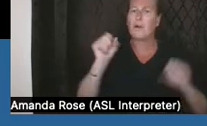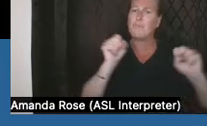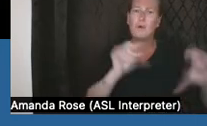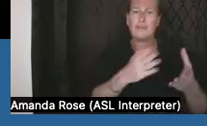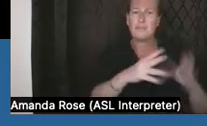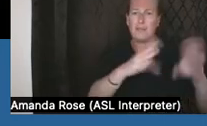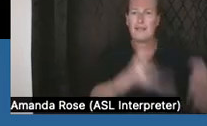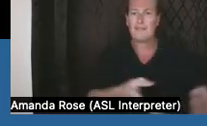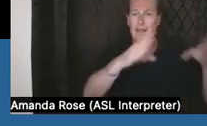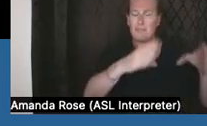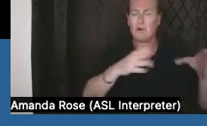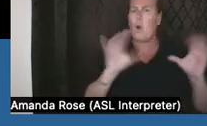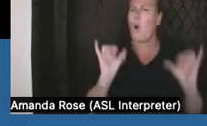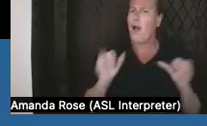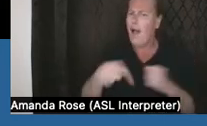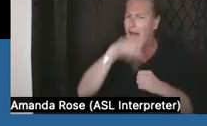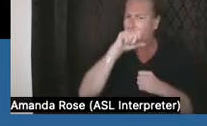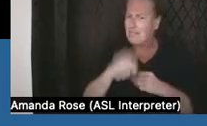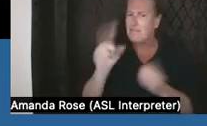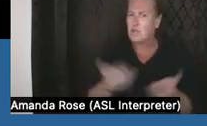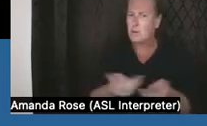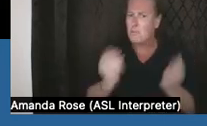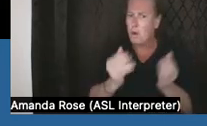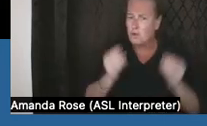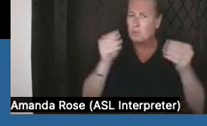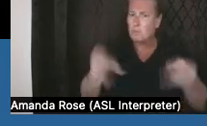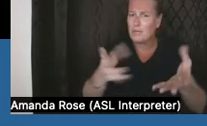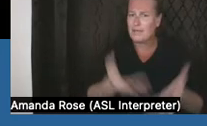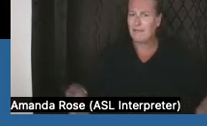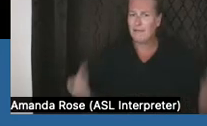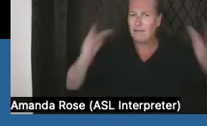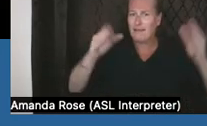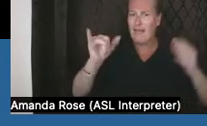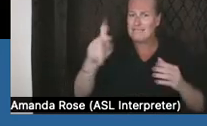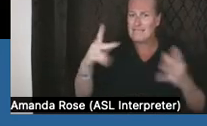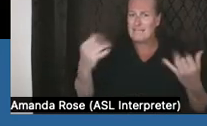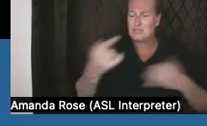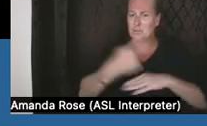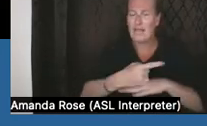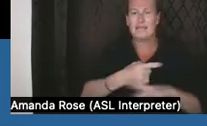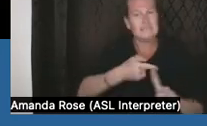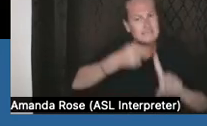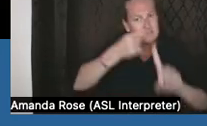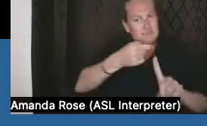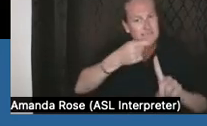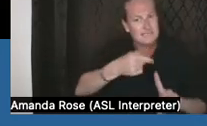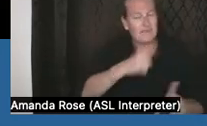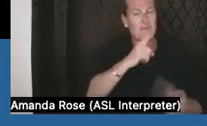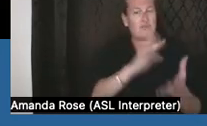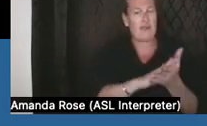your bowl in the sink today. So just giving that praise specific, and that will hopefully increase that behavior that you're looking for as